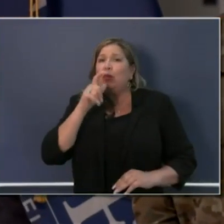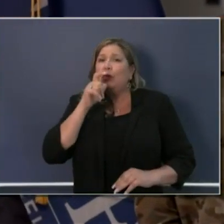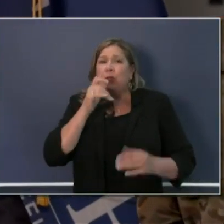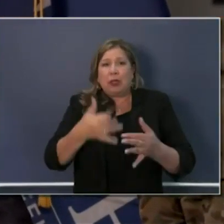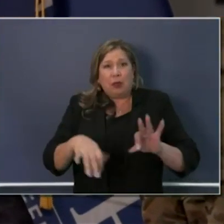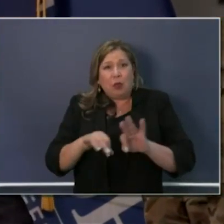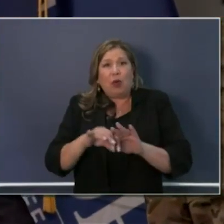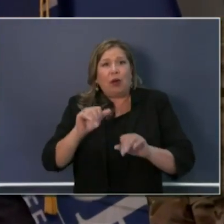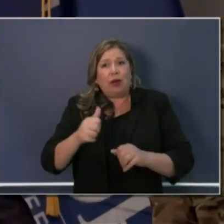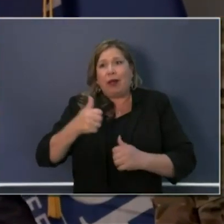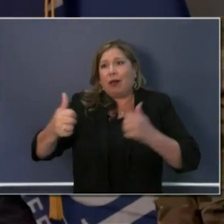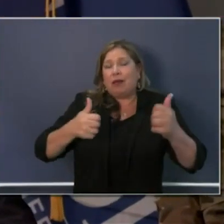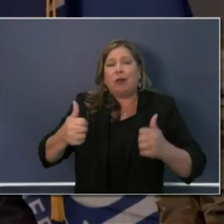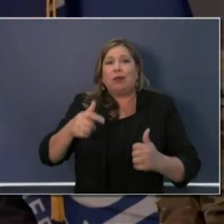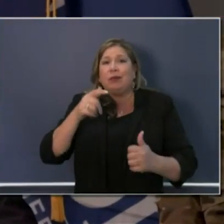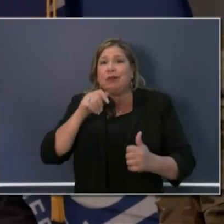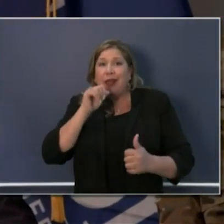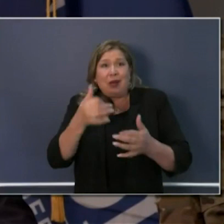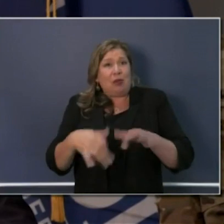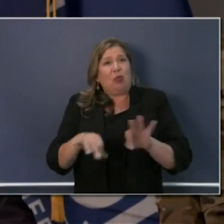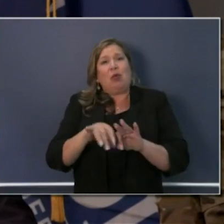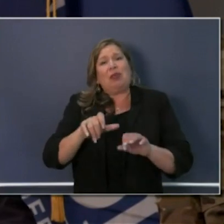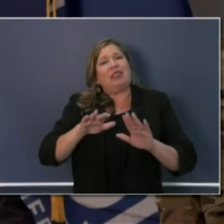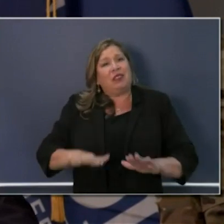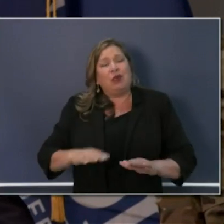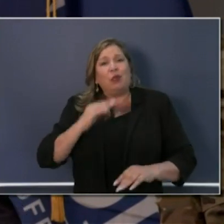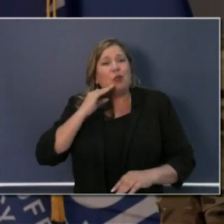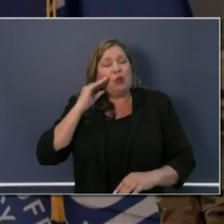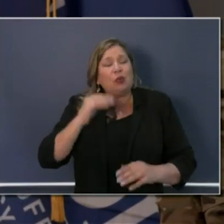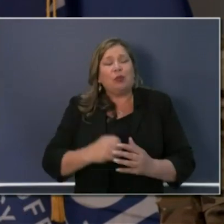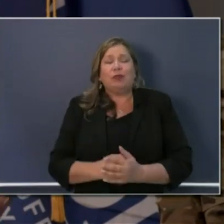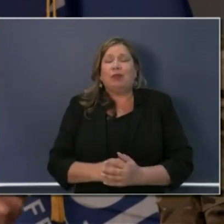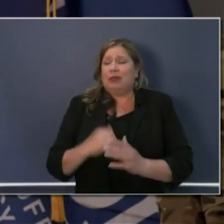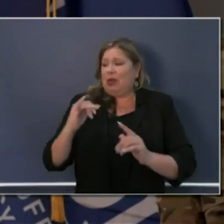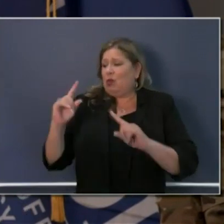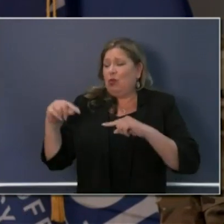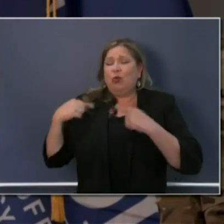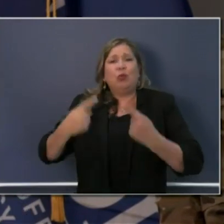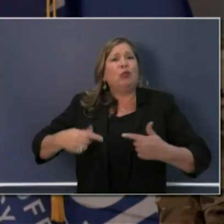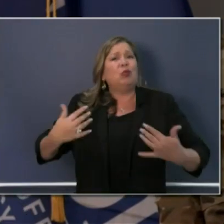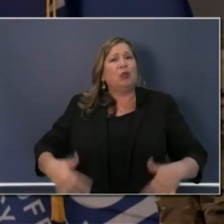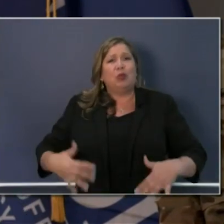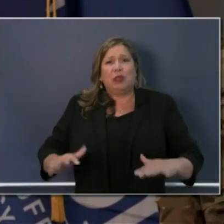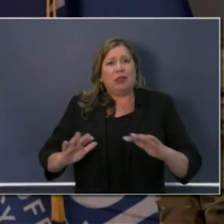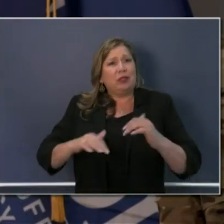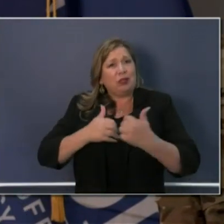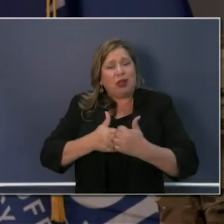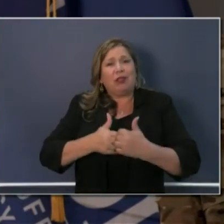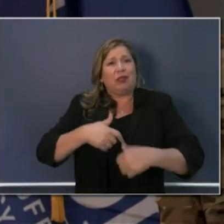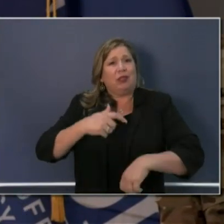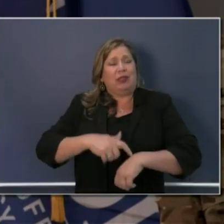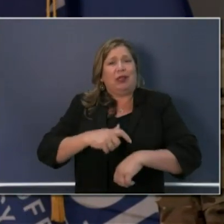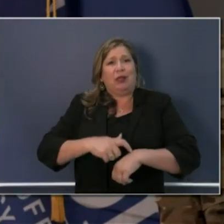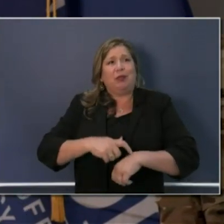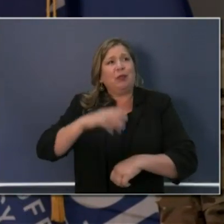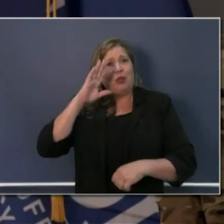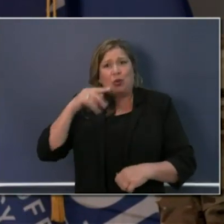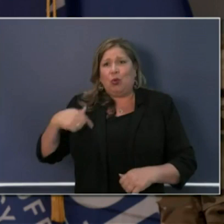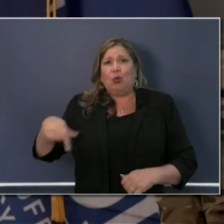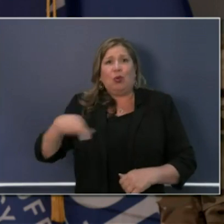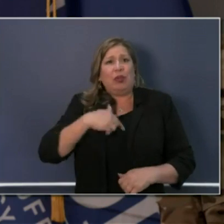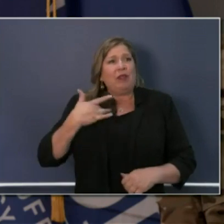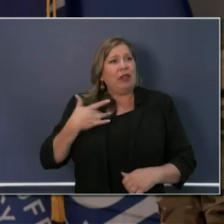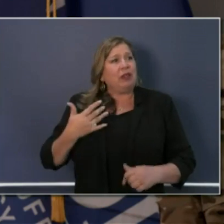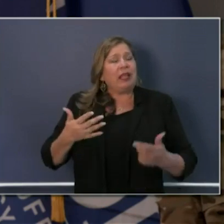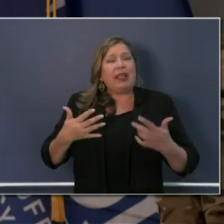throughout the United States. This has been a very challenging time, and it's a time like this where we're filled with anxiety, filled with tremendous